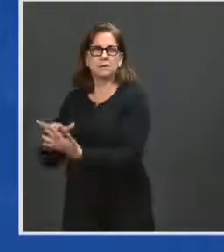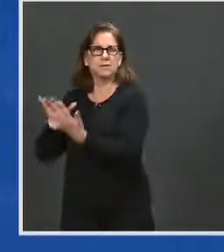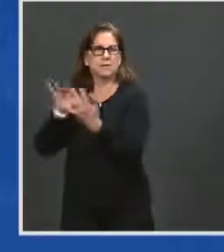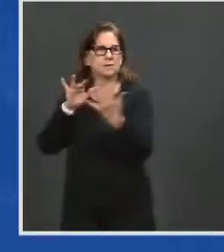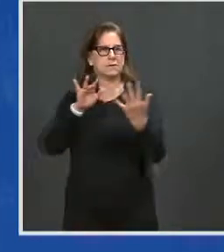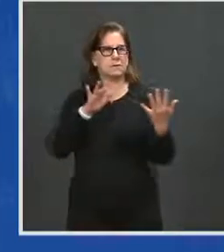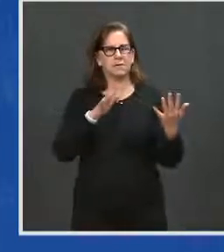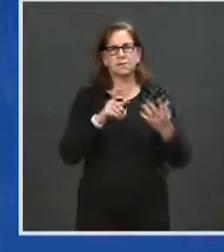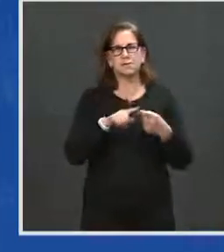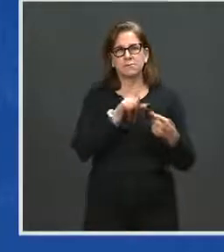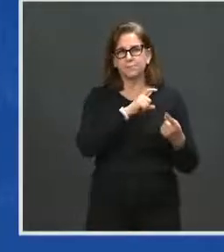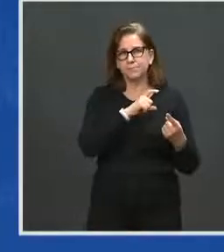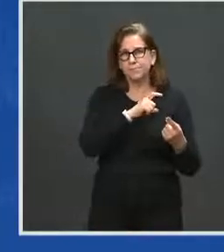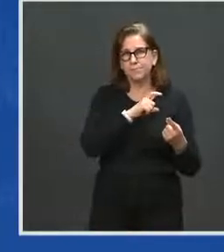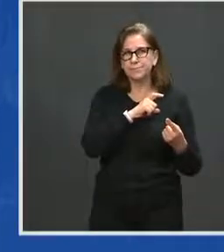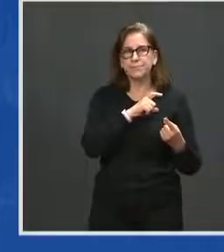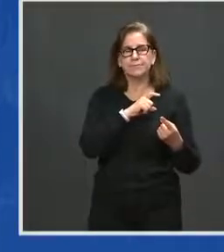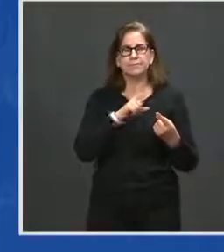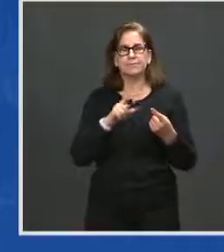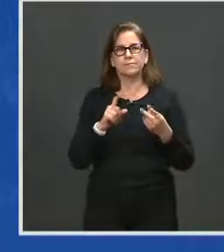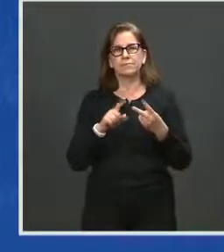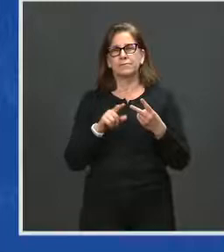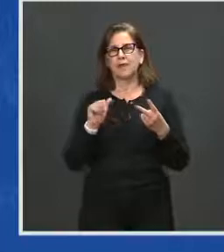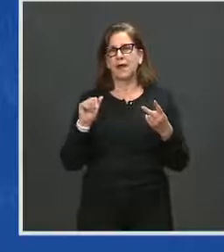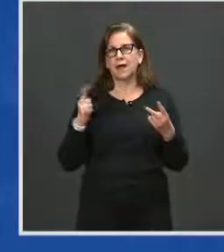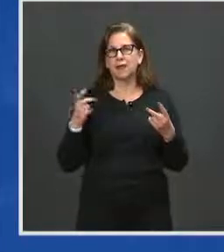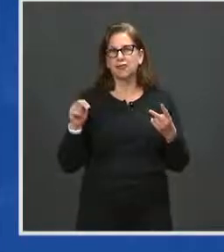criminal gun trafficking enterprises.